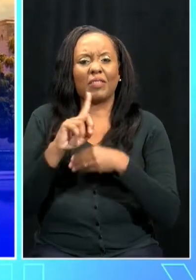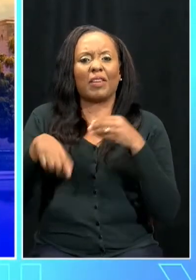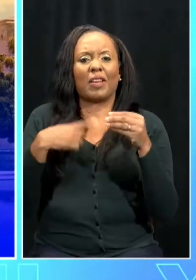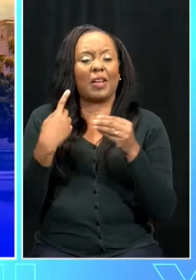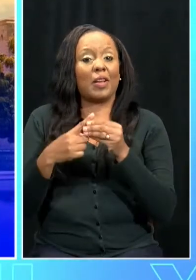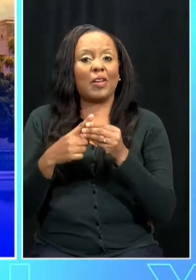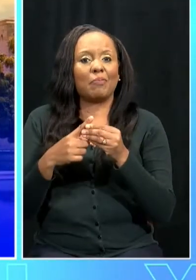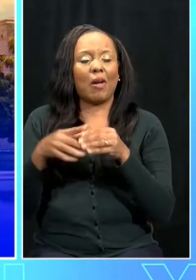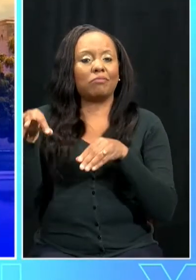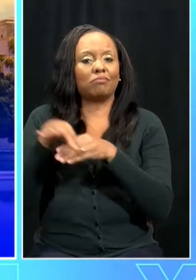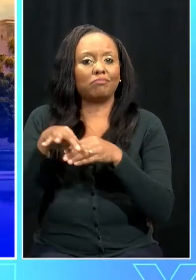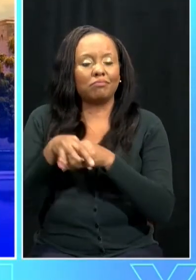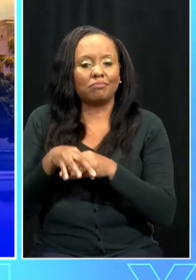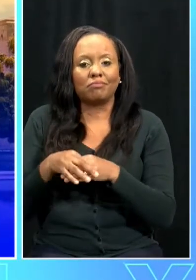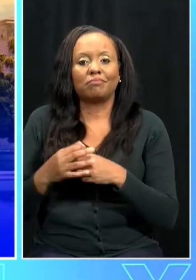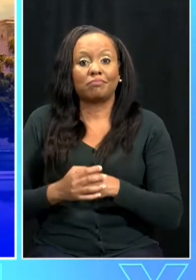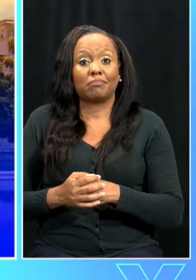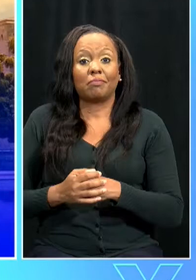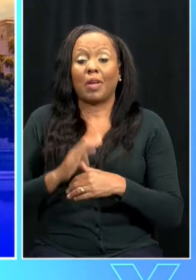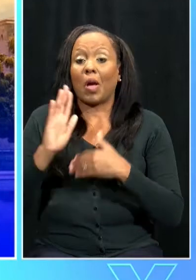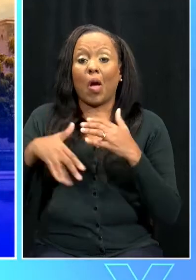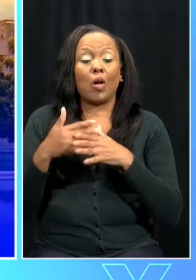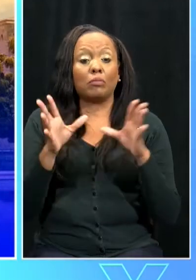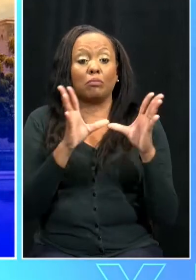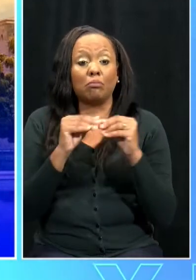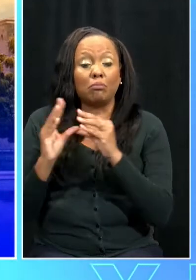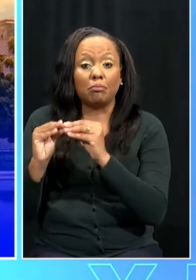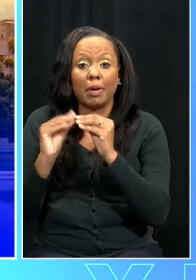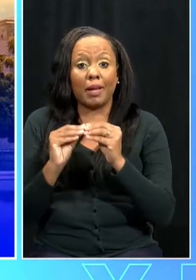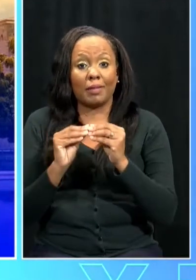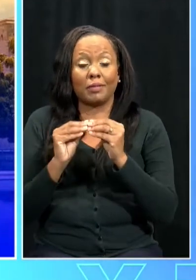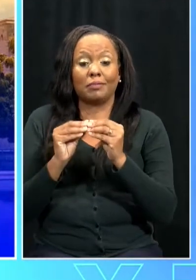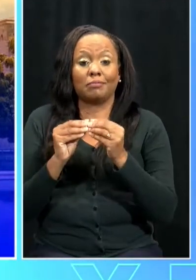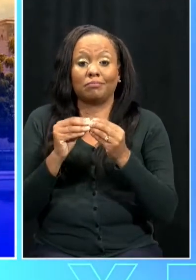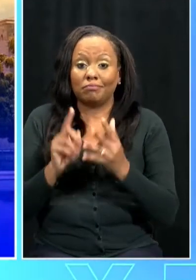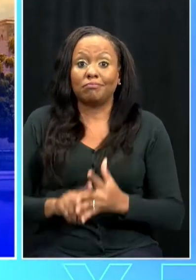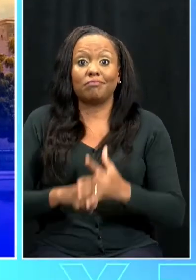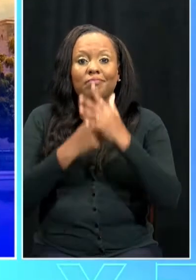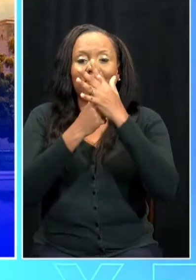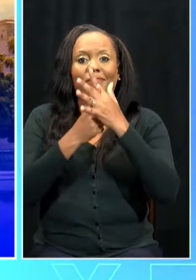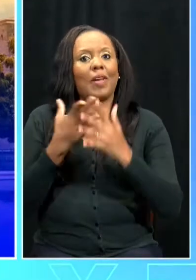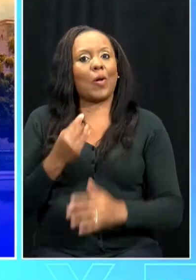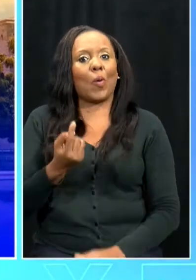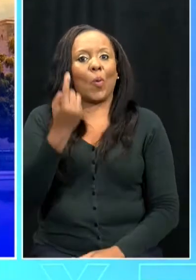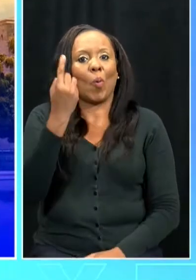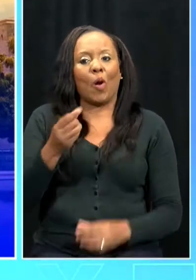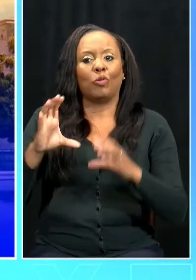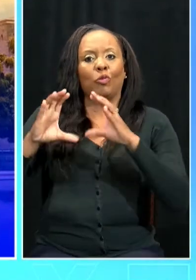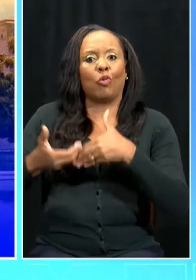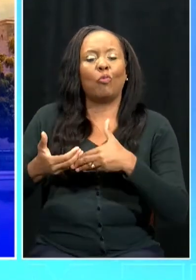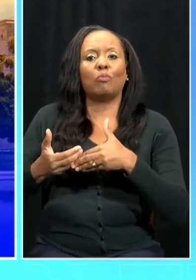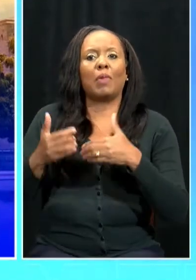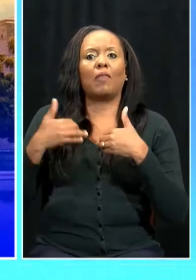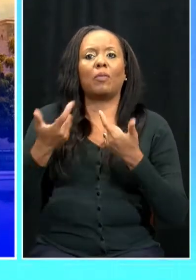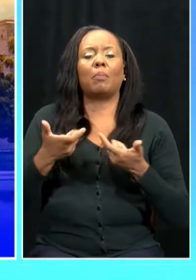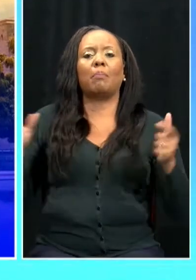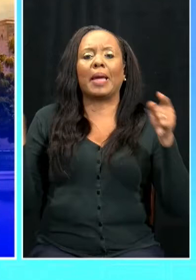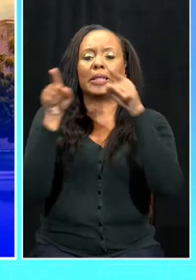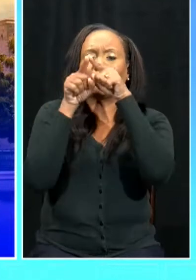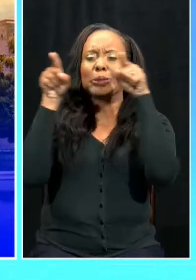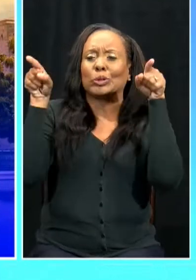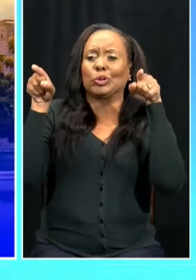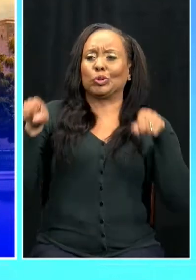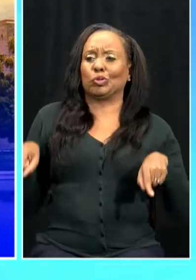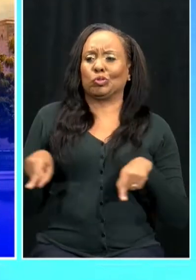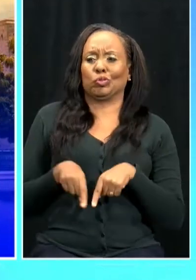person and virtually. One party is even putting screens up on various areas so that the prospective voters can get the message. But 3.5